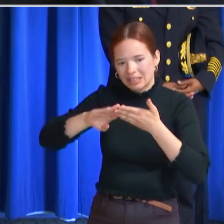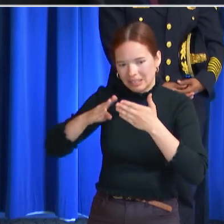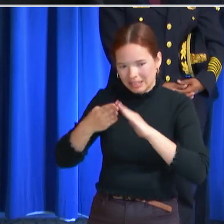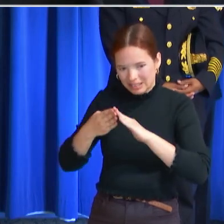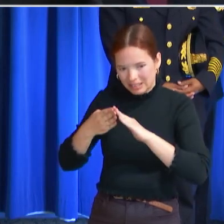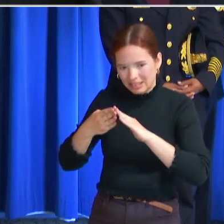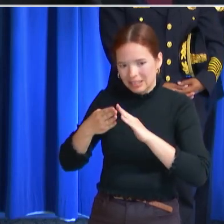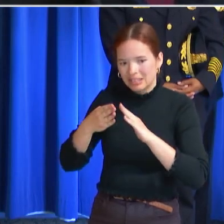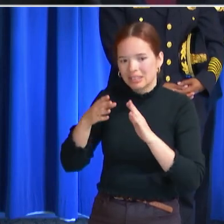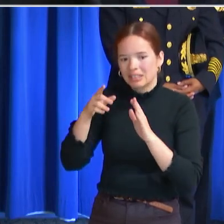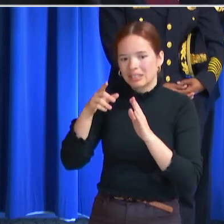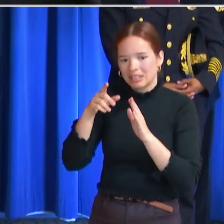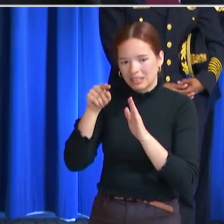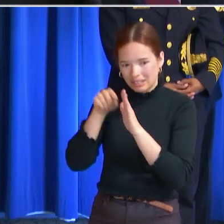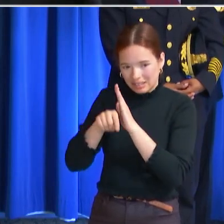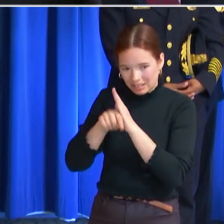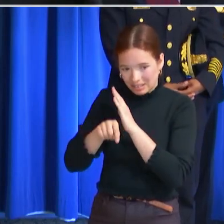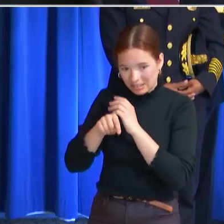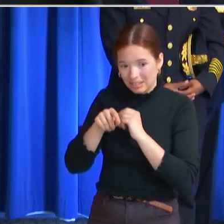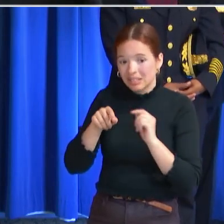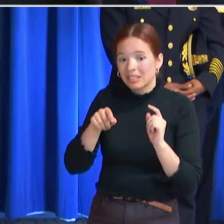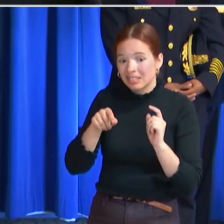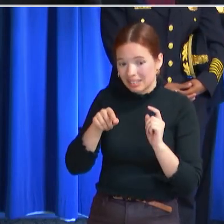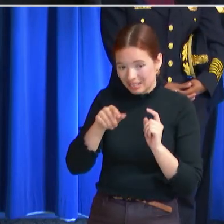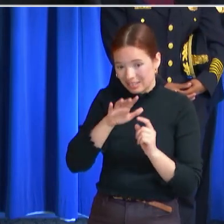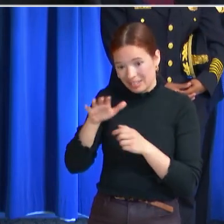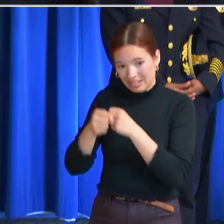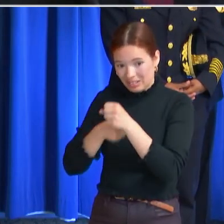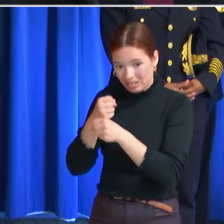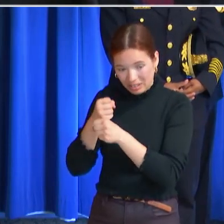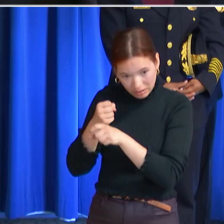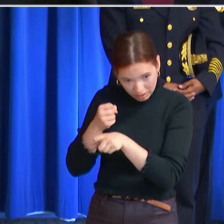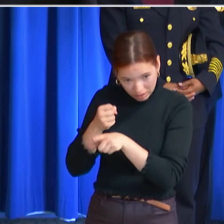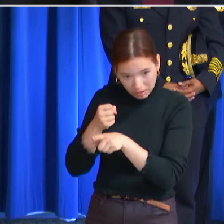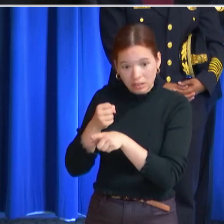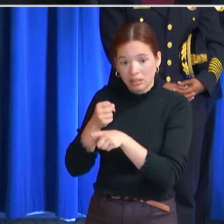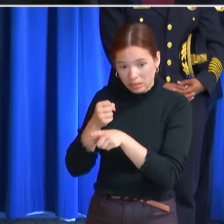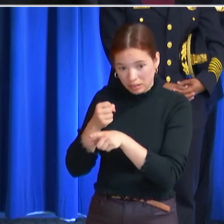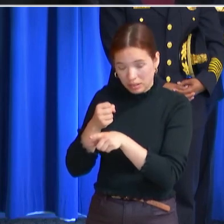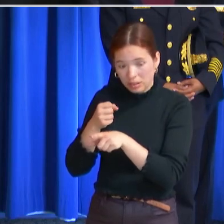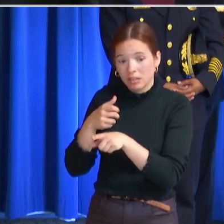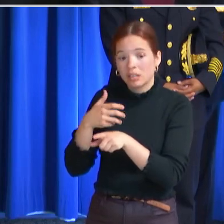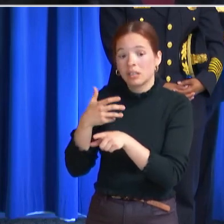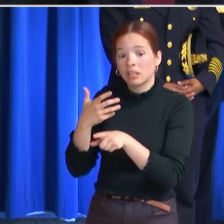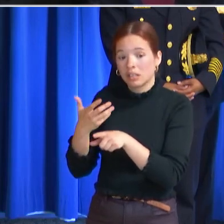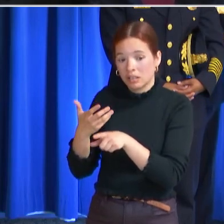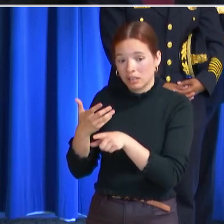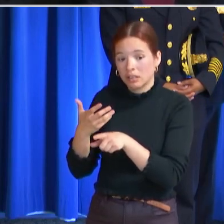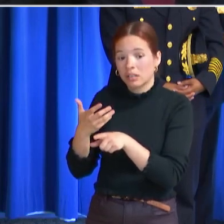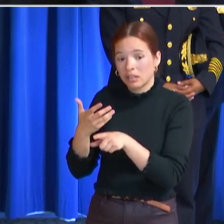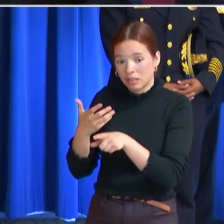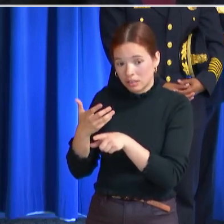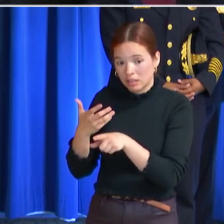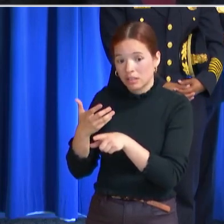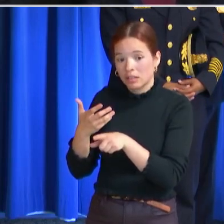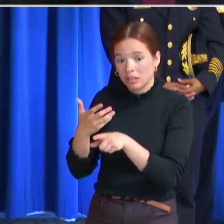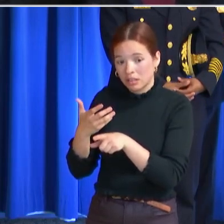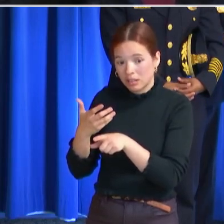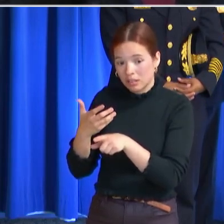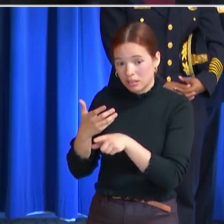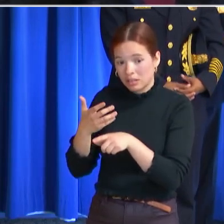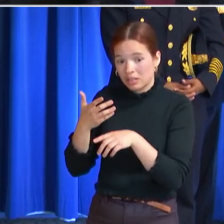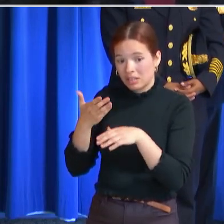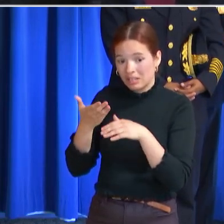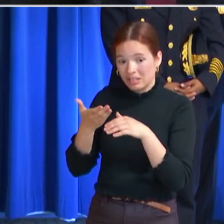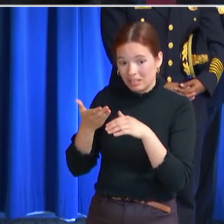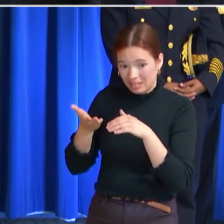Yes, sir. So I want to hear what you think about that, and then to ask the question, are the increasing crime